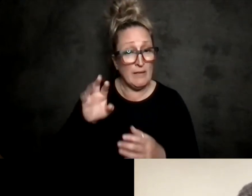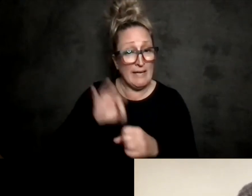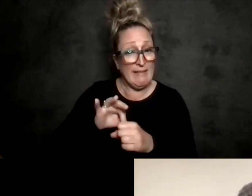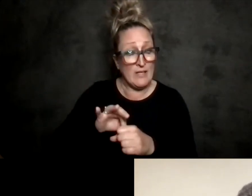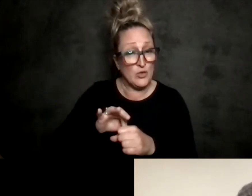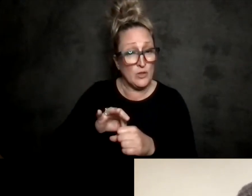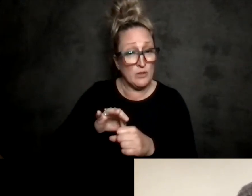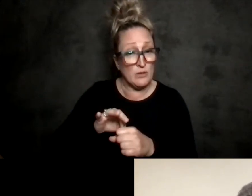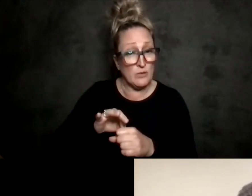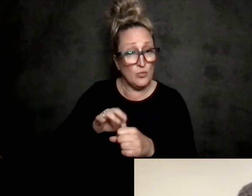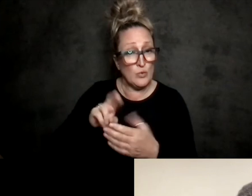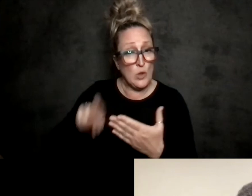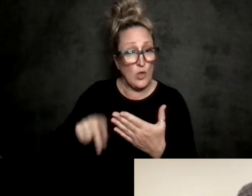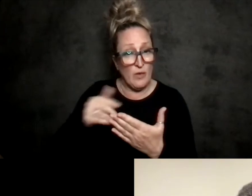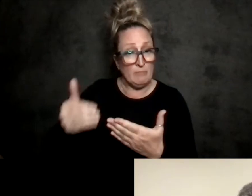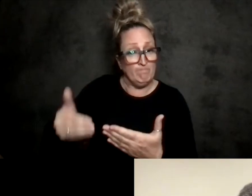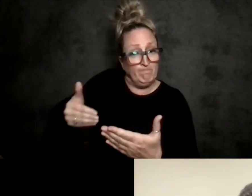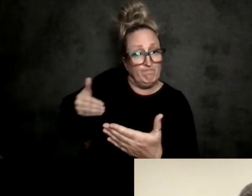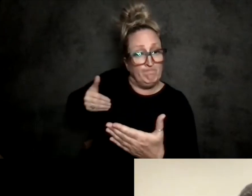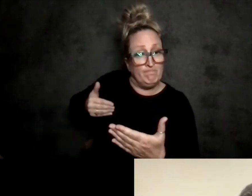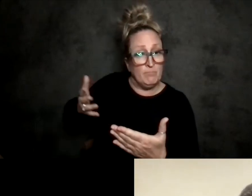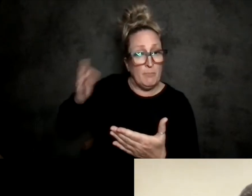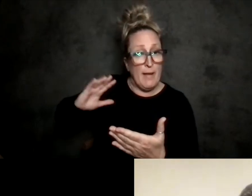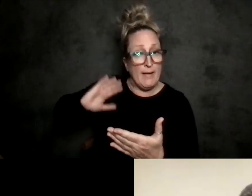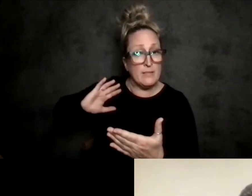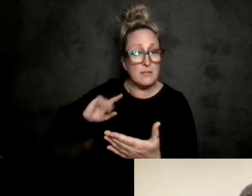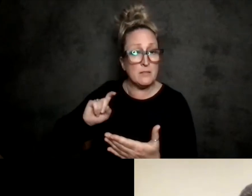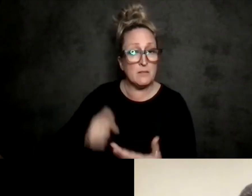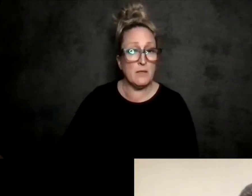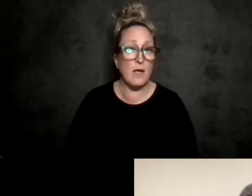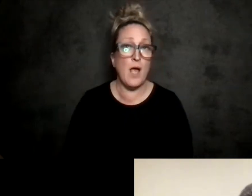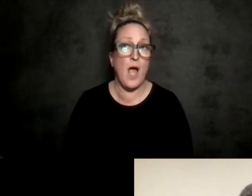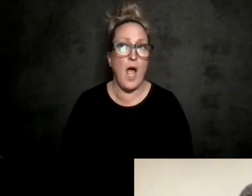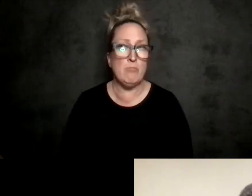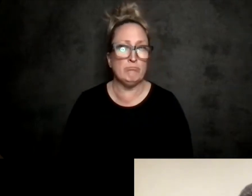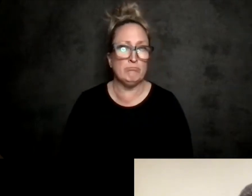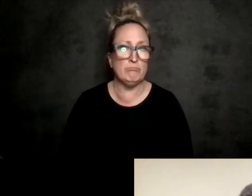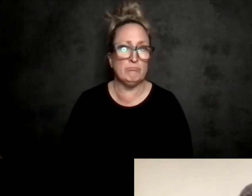from past elections?